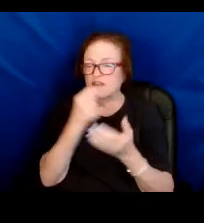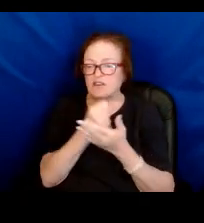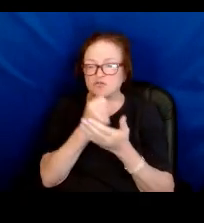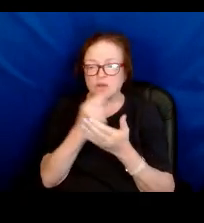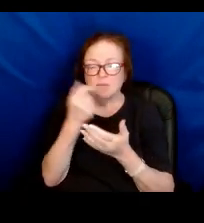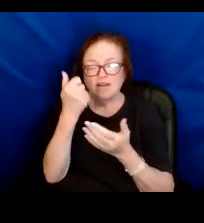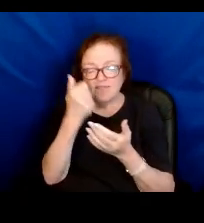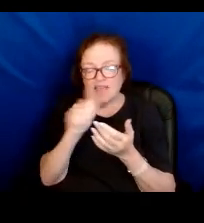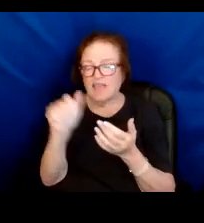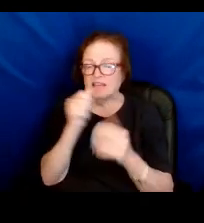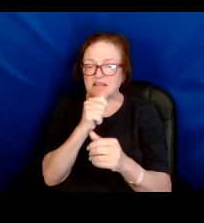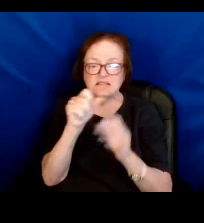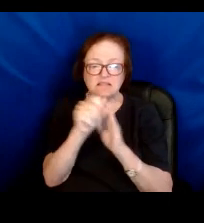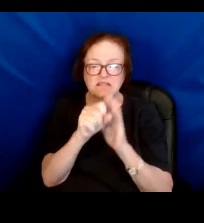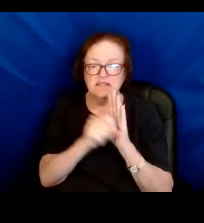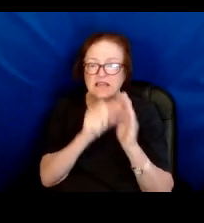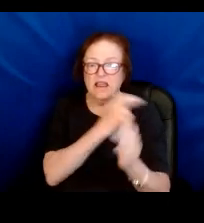hospital that we've heard of.